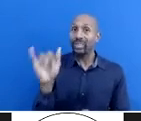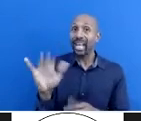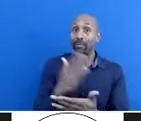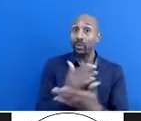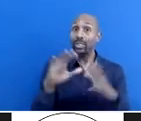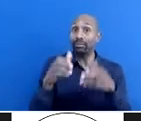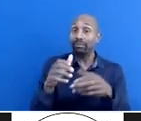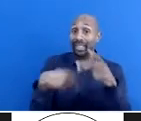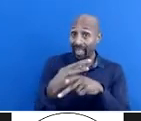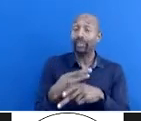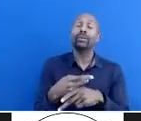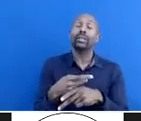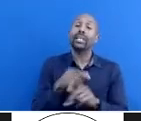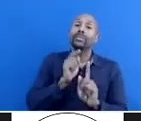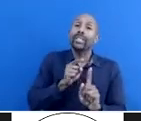a